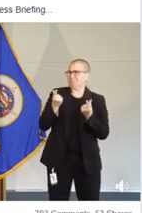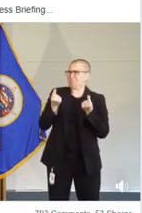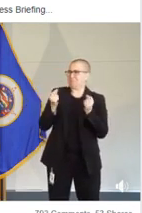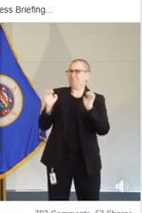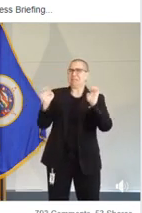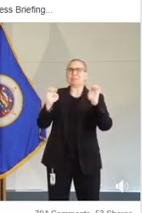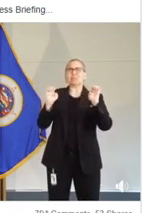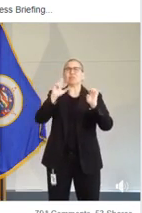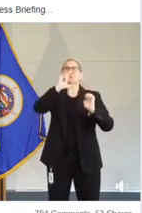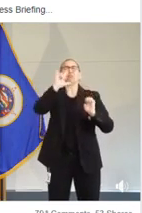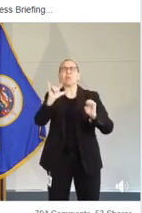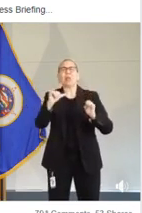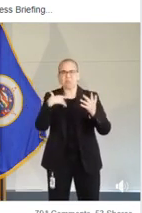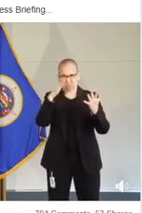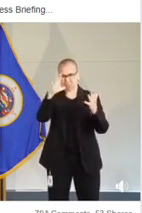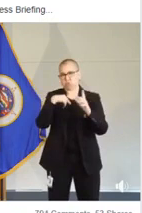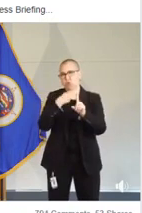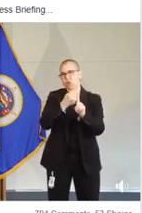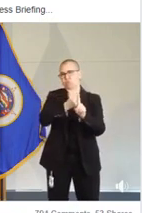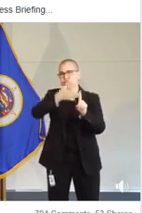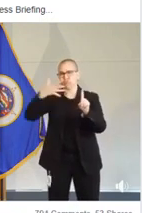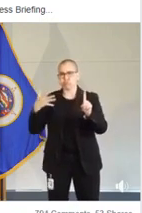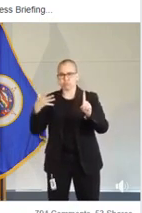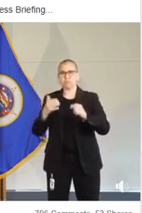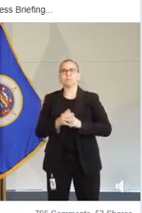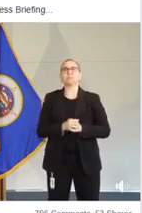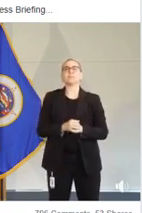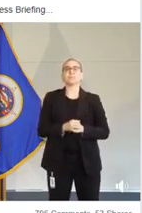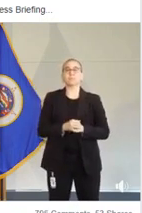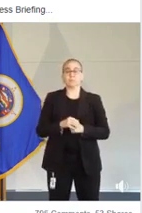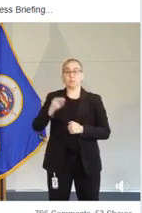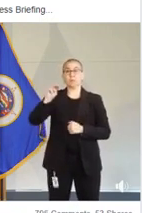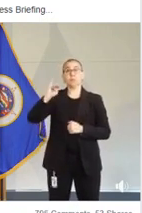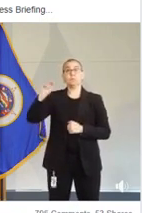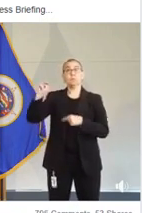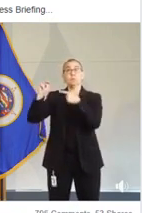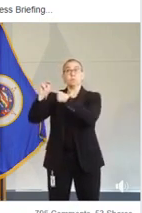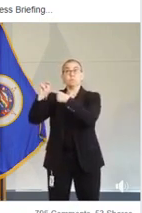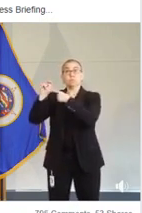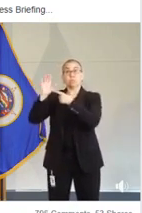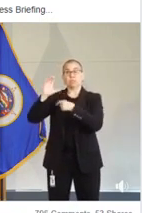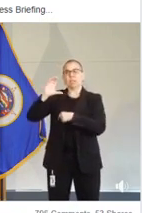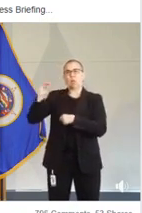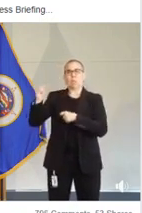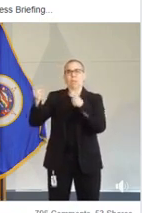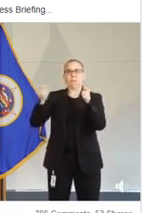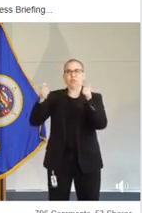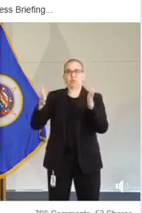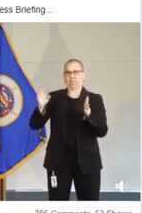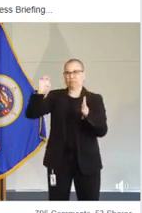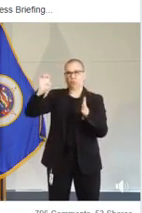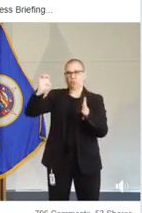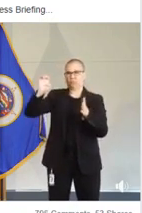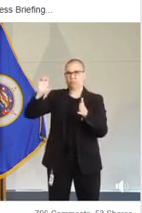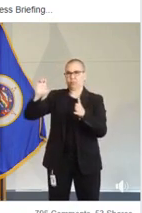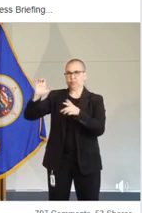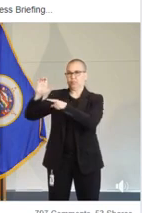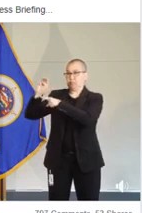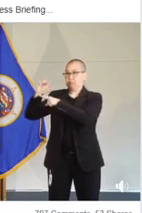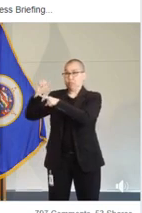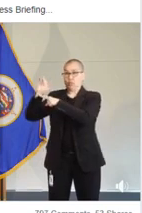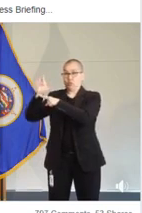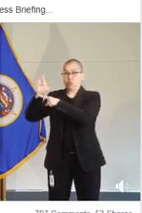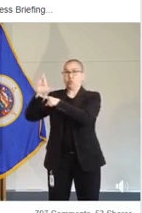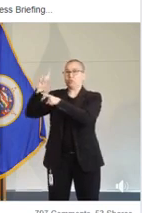moment and explain that. In Minnesota, county emergency management coordinators, or the mayors of Minneapolis, St. Paul, Rochester,